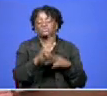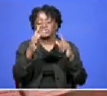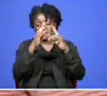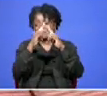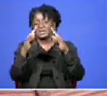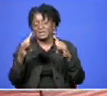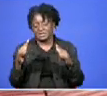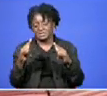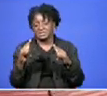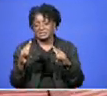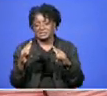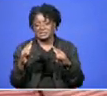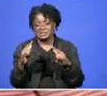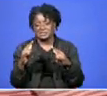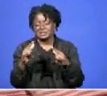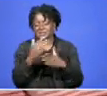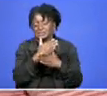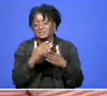three tents.